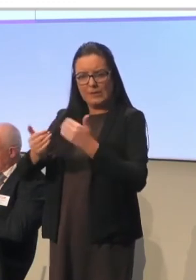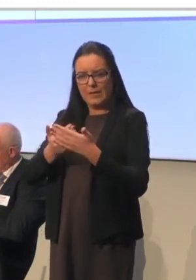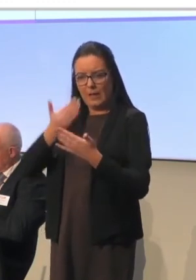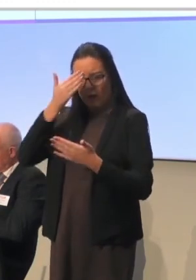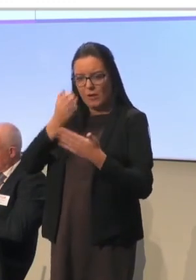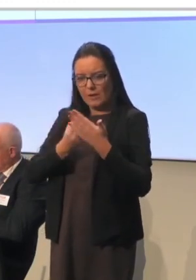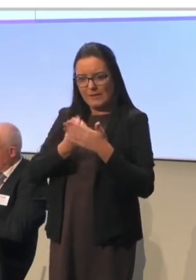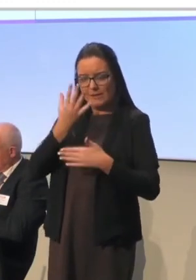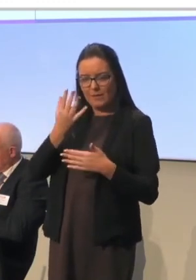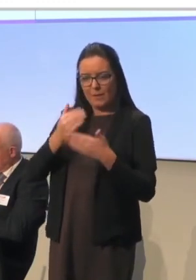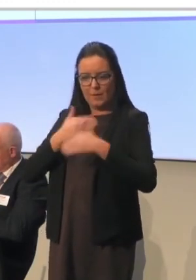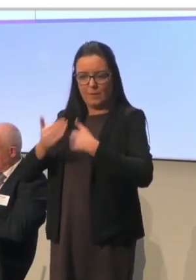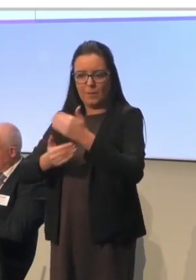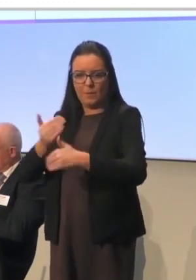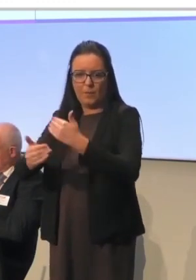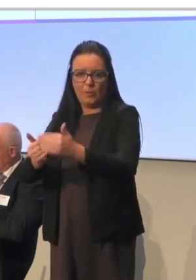process there.